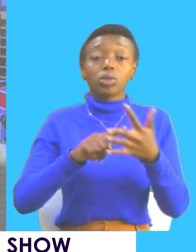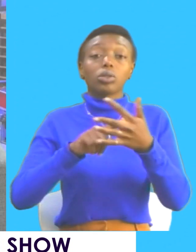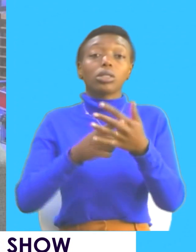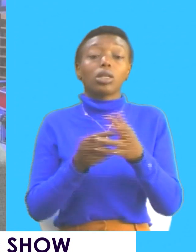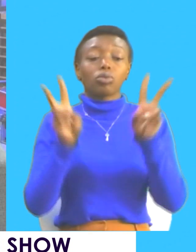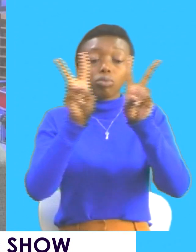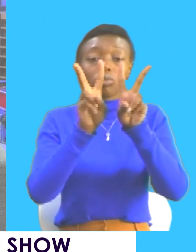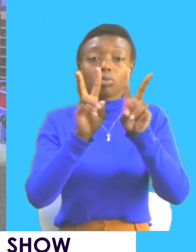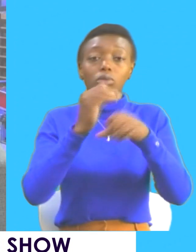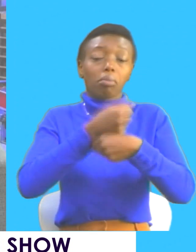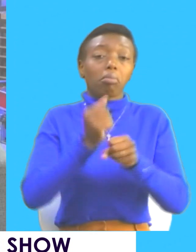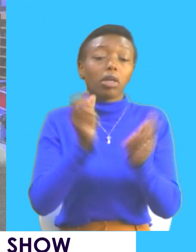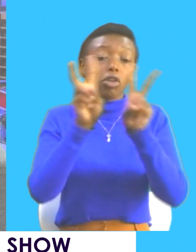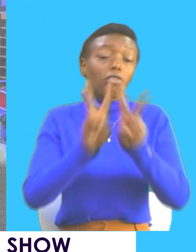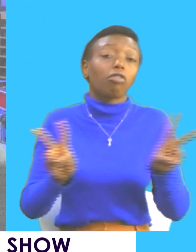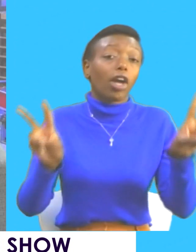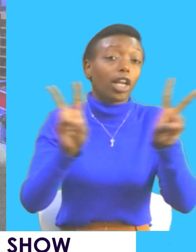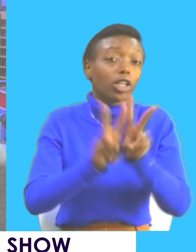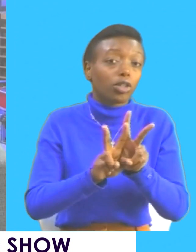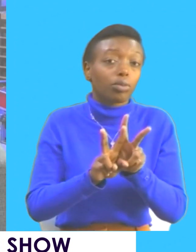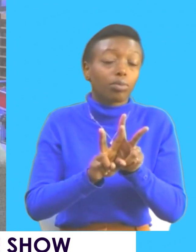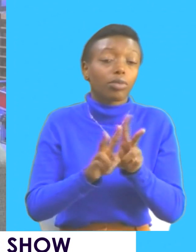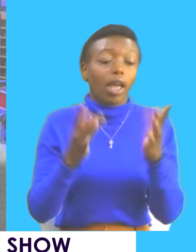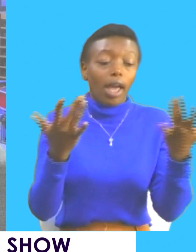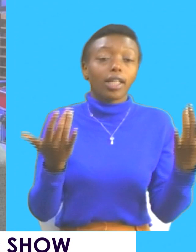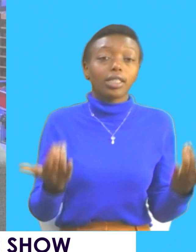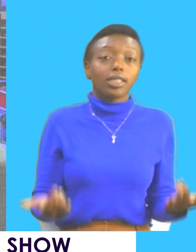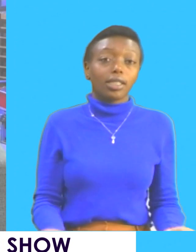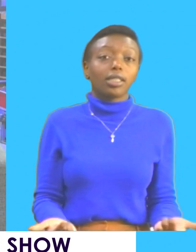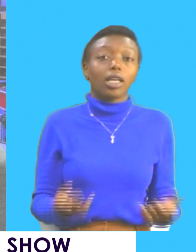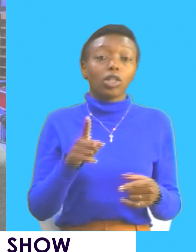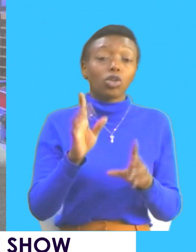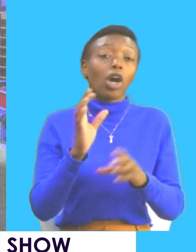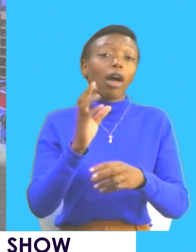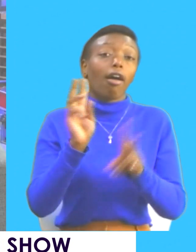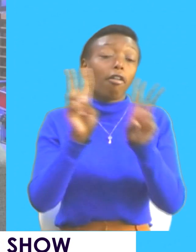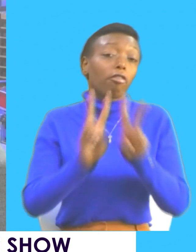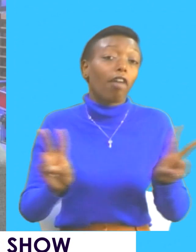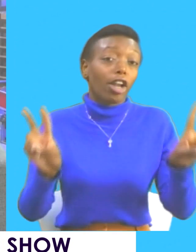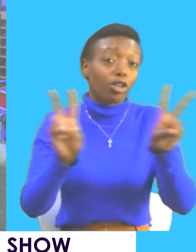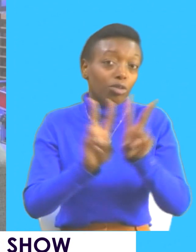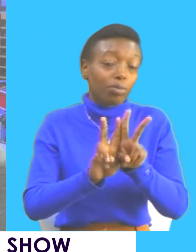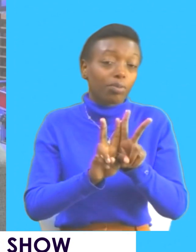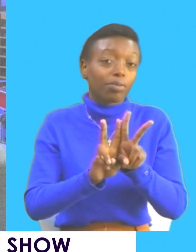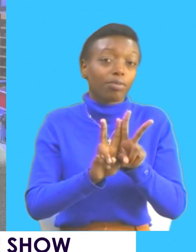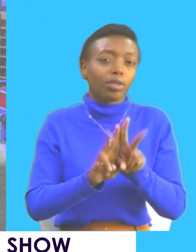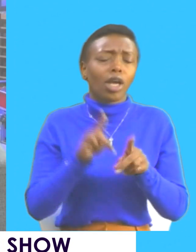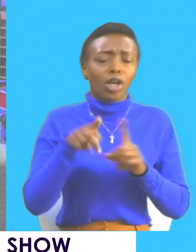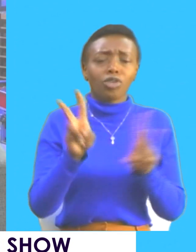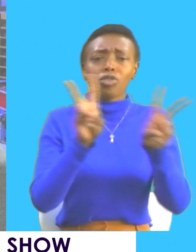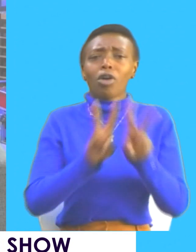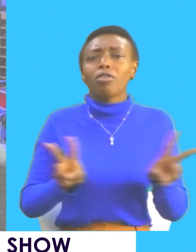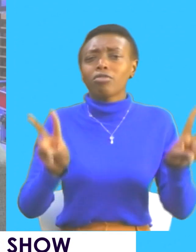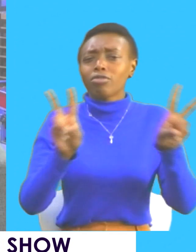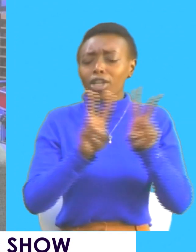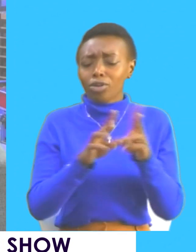value. Staying relevant demands that you increase your value. What is your value? Your value